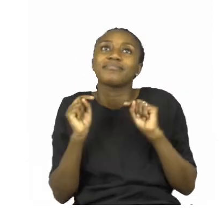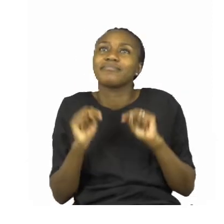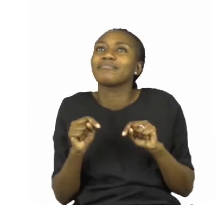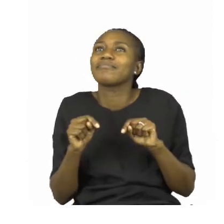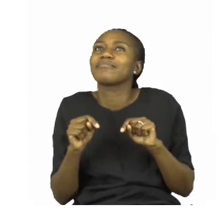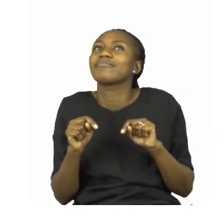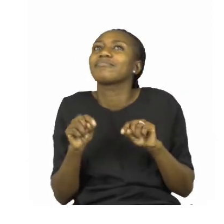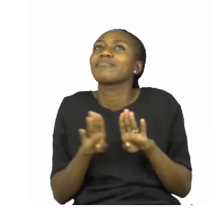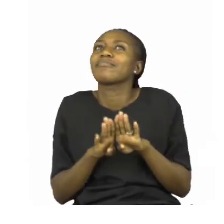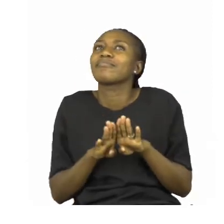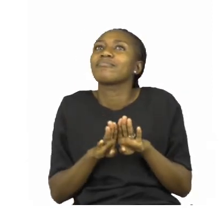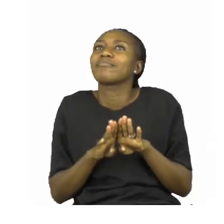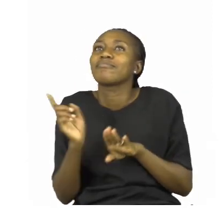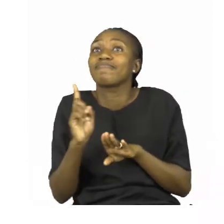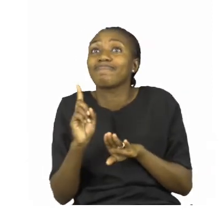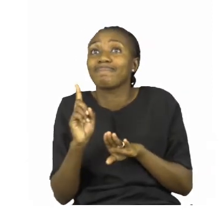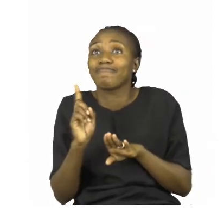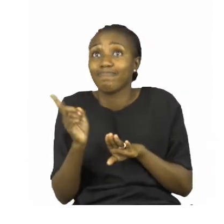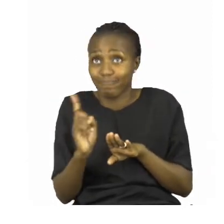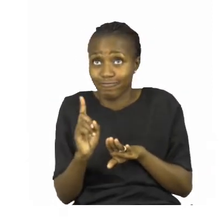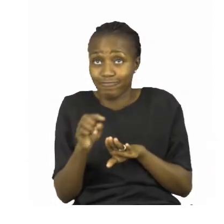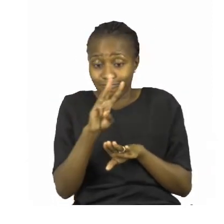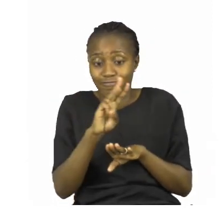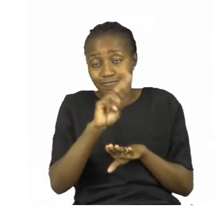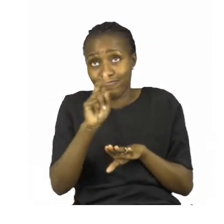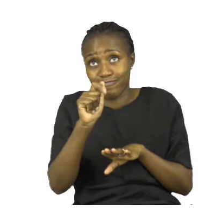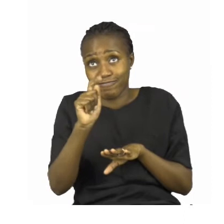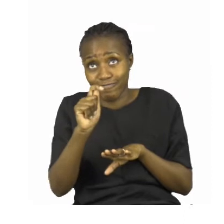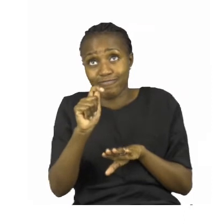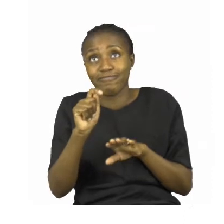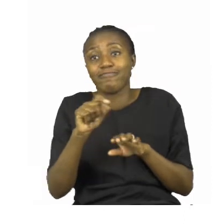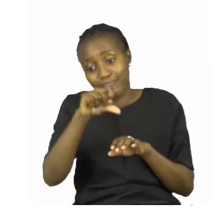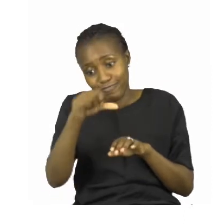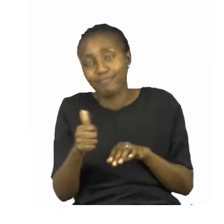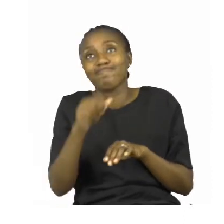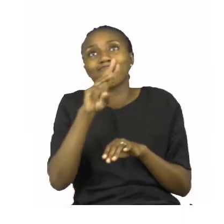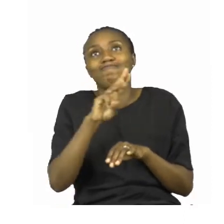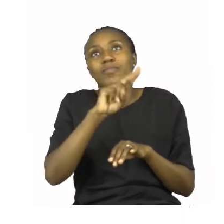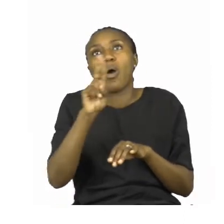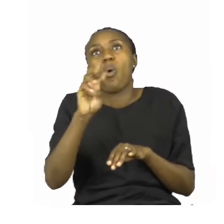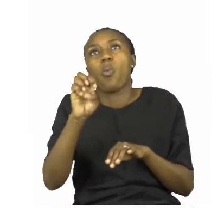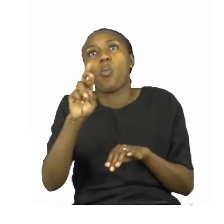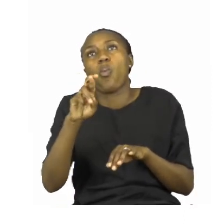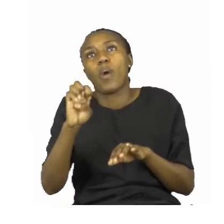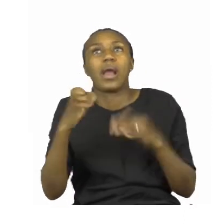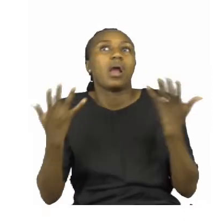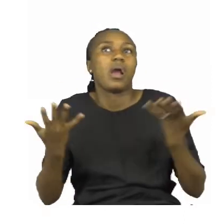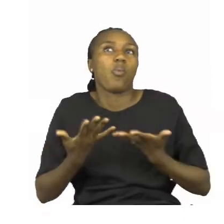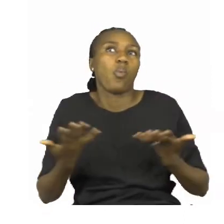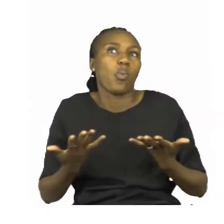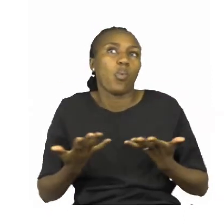using what and where as the questions. Then, after that, we will read it